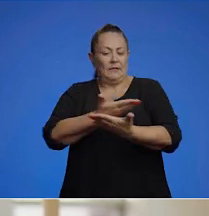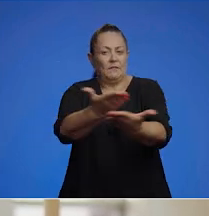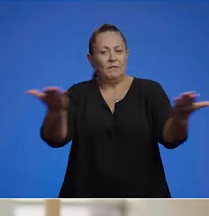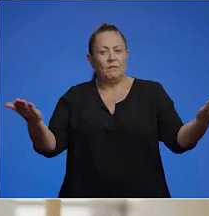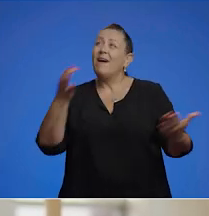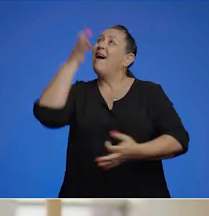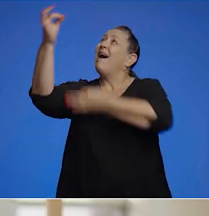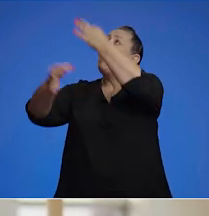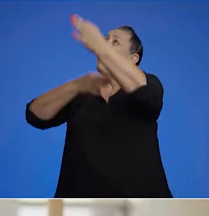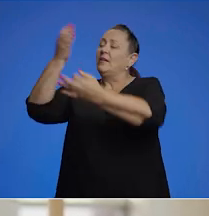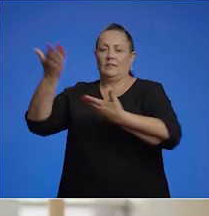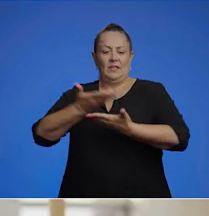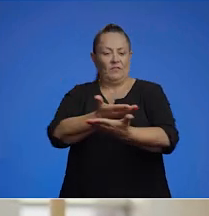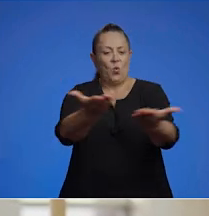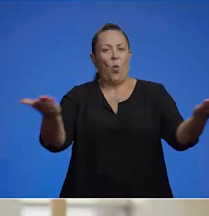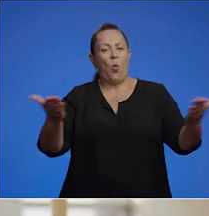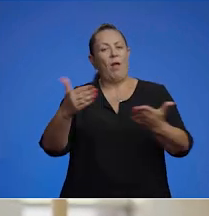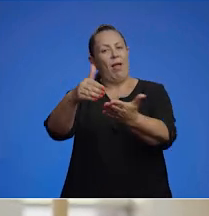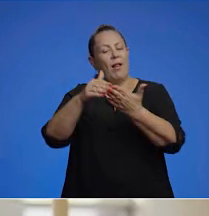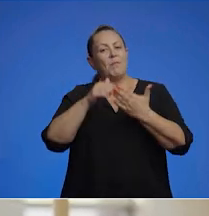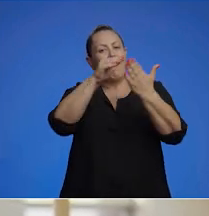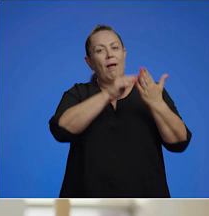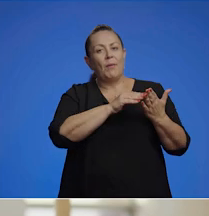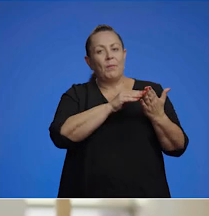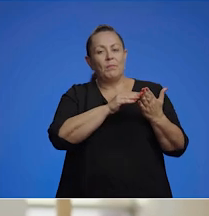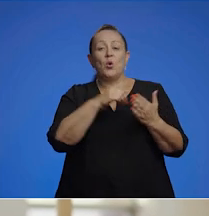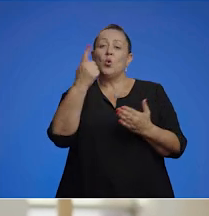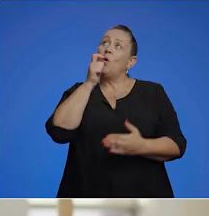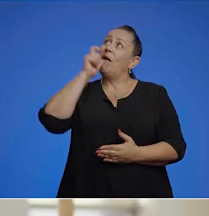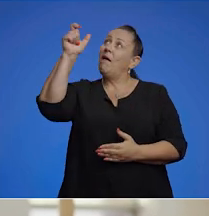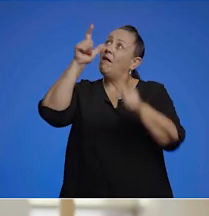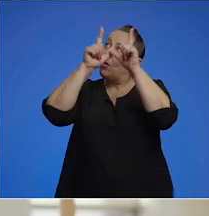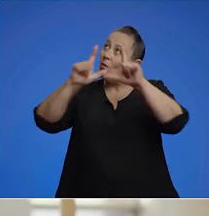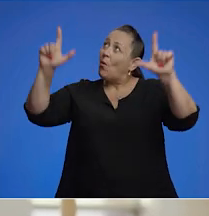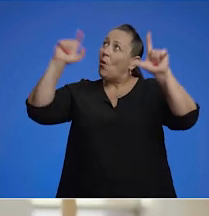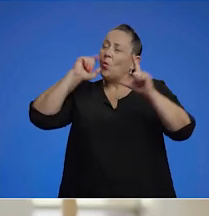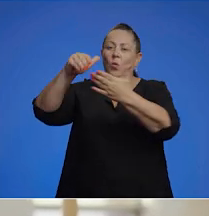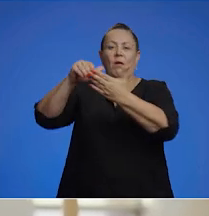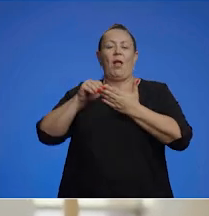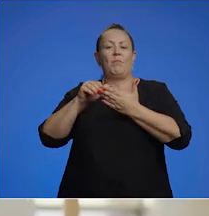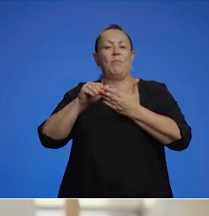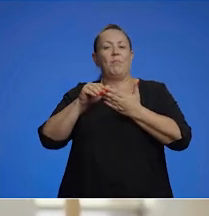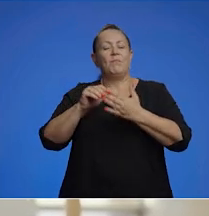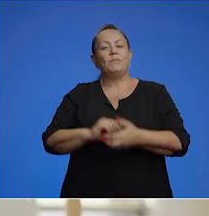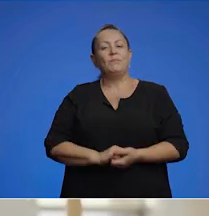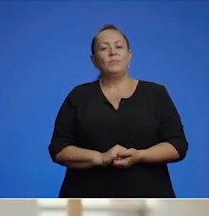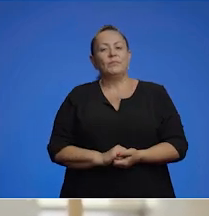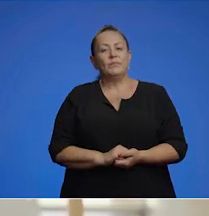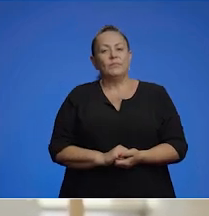many ask for his help. For everyone who calls on the name of the Lord will be saved."